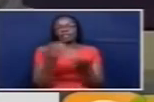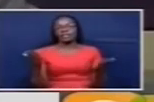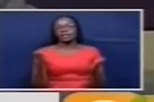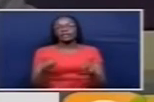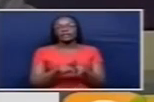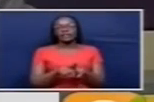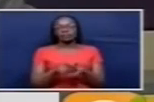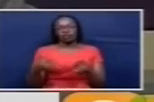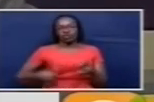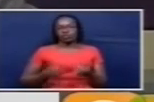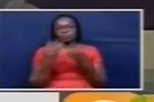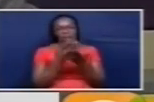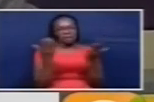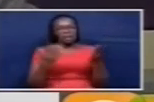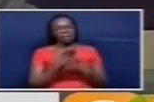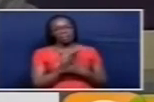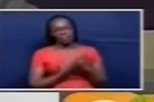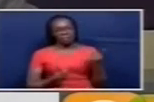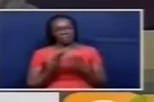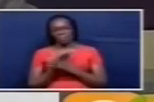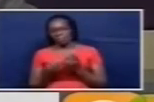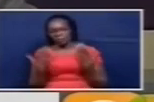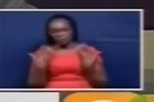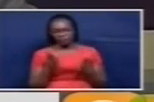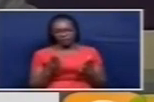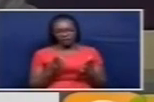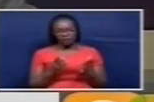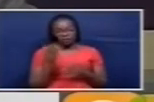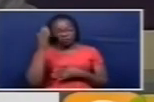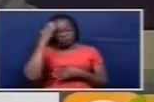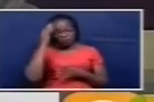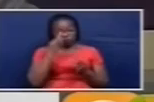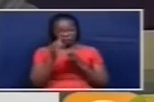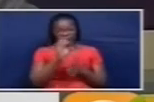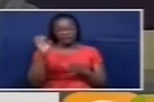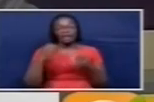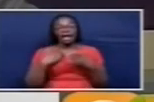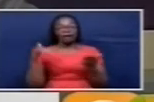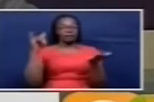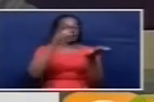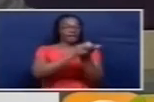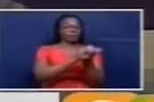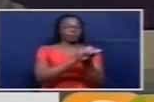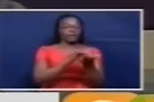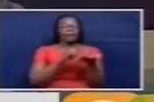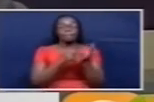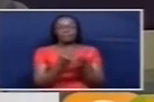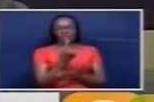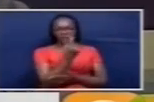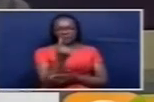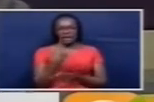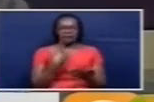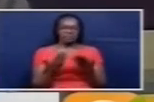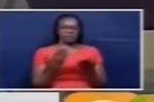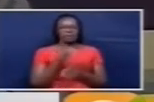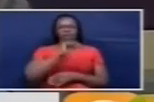Embakasi East, there is an airport. Airport has more than 5,000 companies. Each company can employ an average of 10 people.